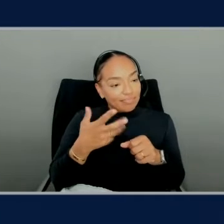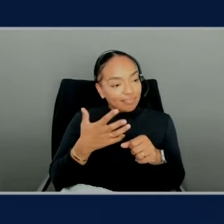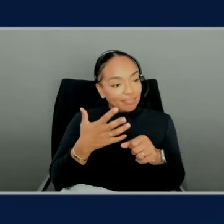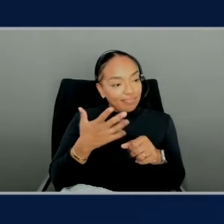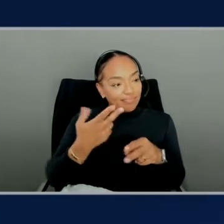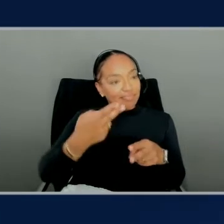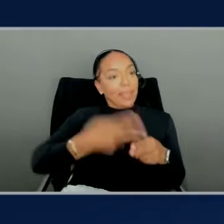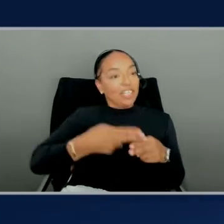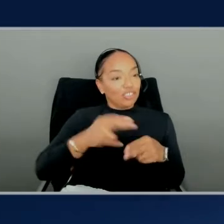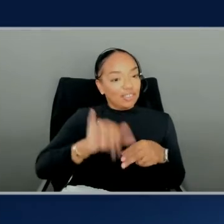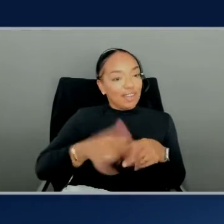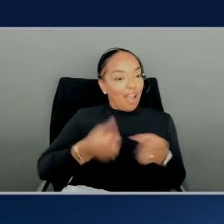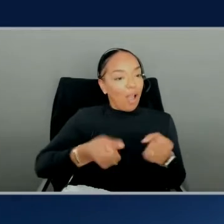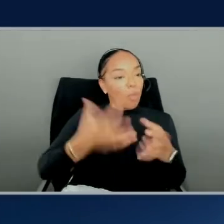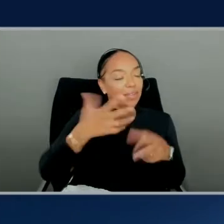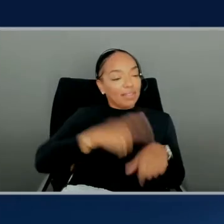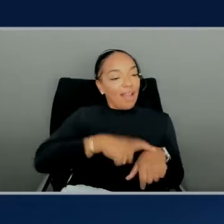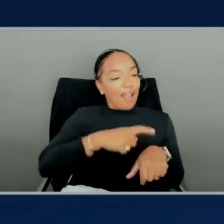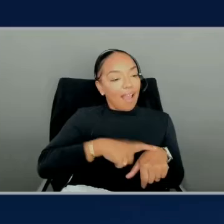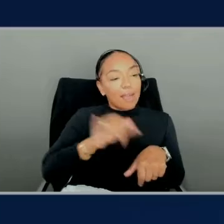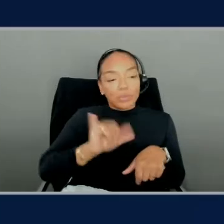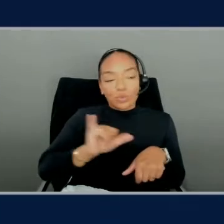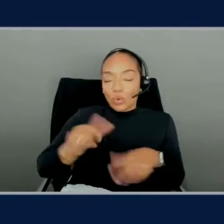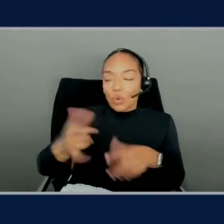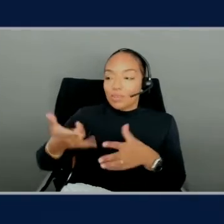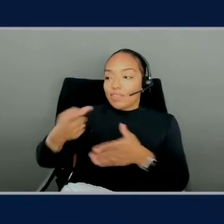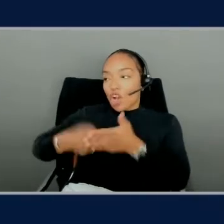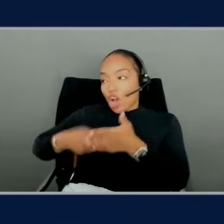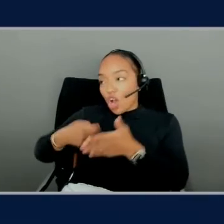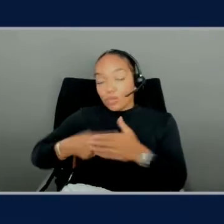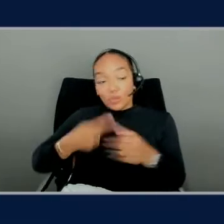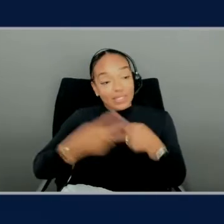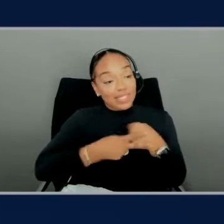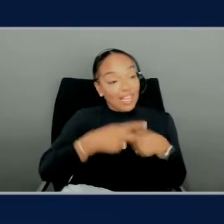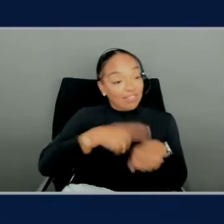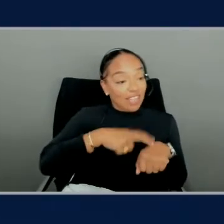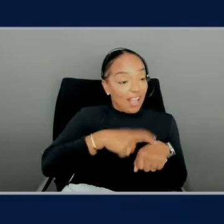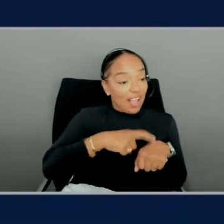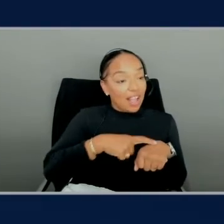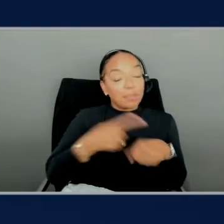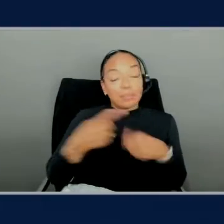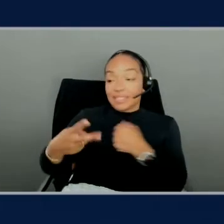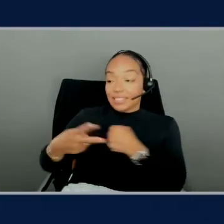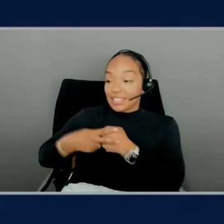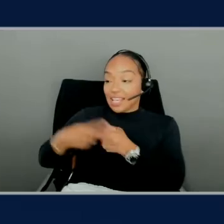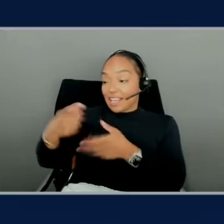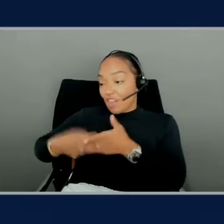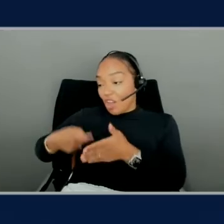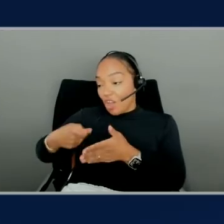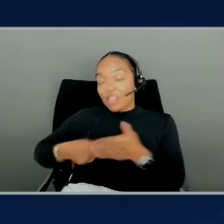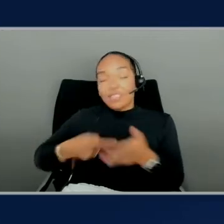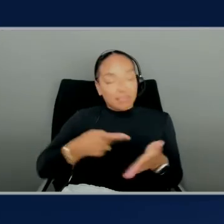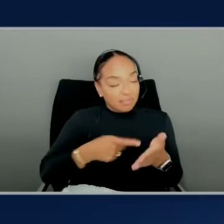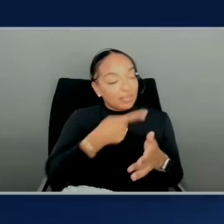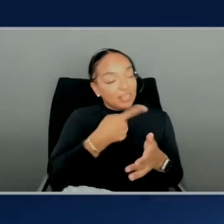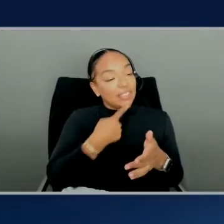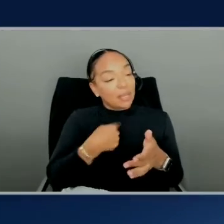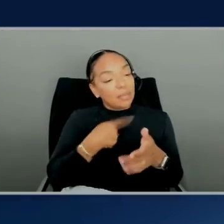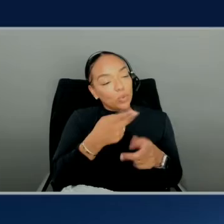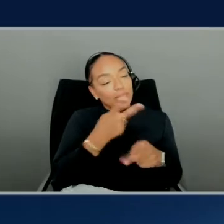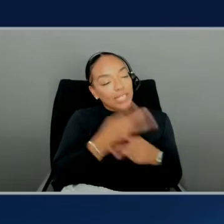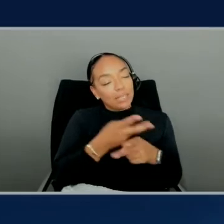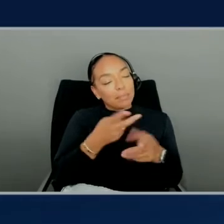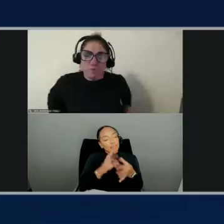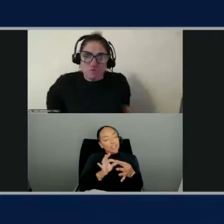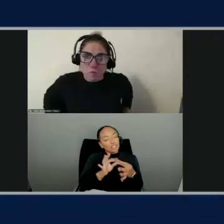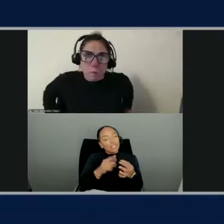as the amount of cost, right? By saving that time, you're also inherently also saving cost. So tell me a little bit about, you keep mentioning the customer. What types